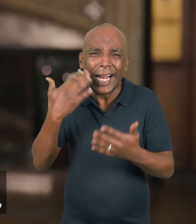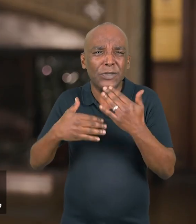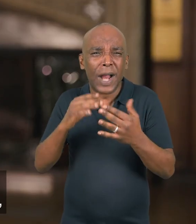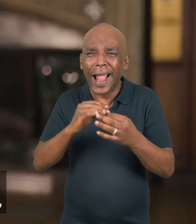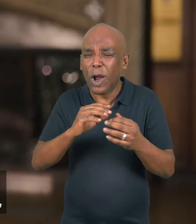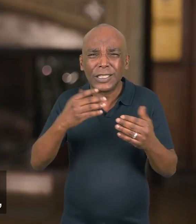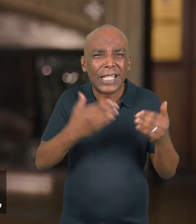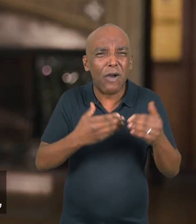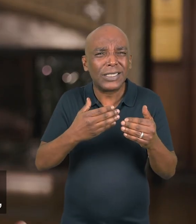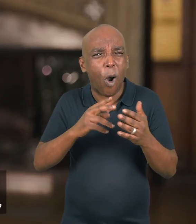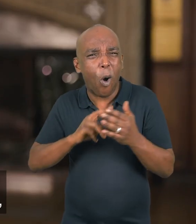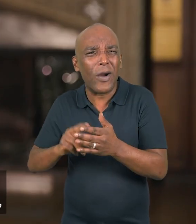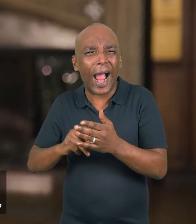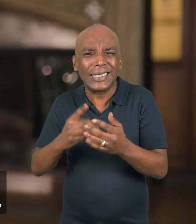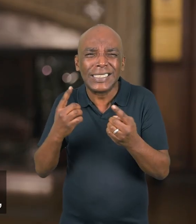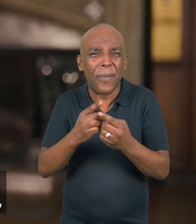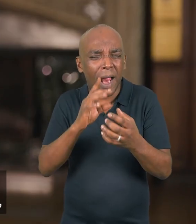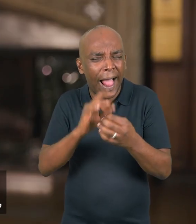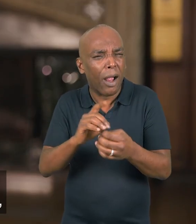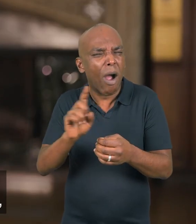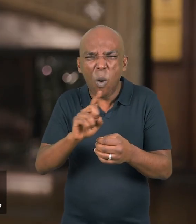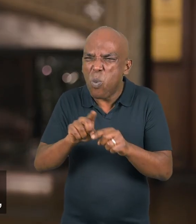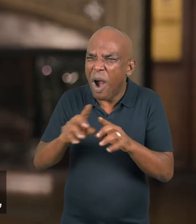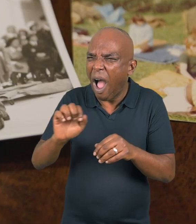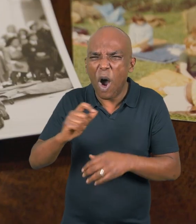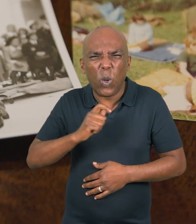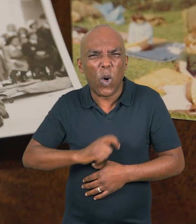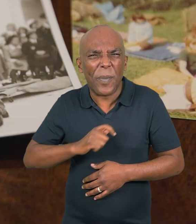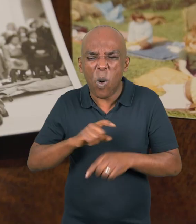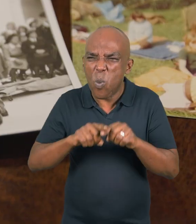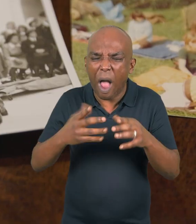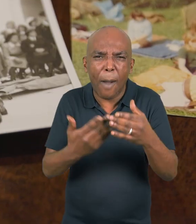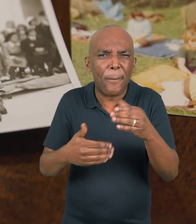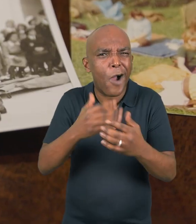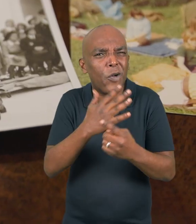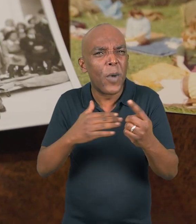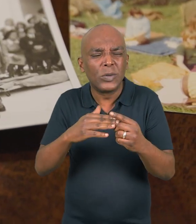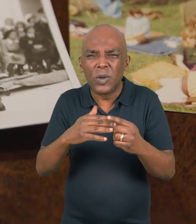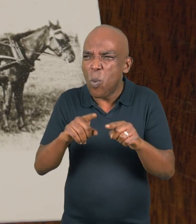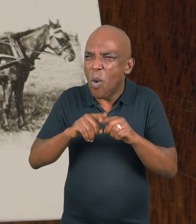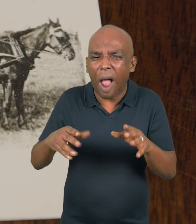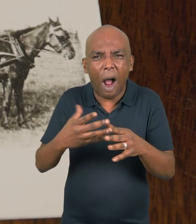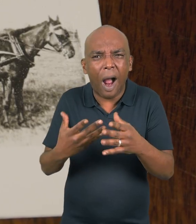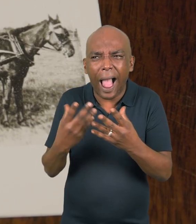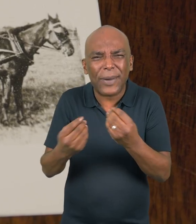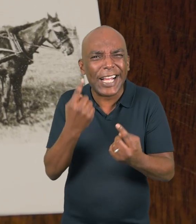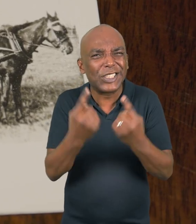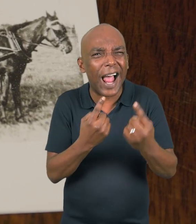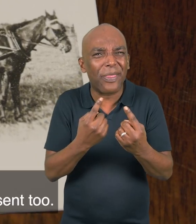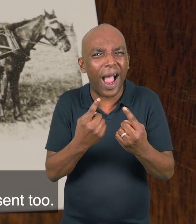and the organisation, it tells us something about what it is to be human, what it is to be part of a community and to help one